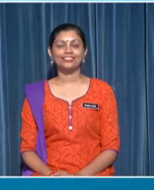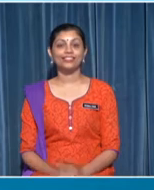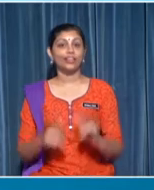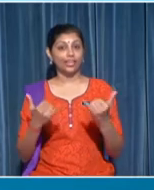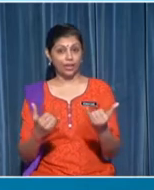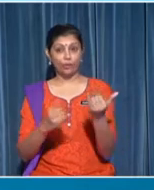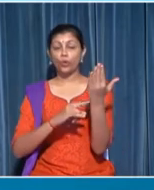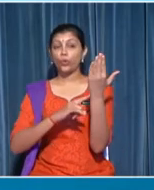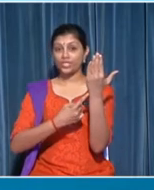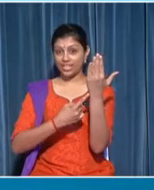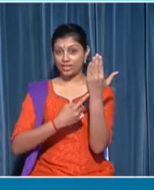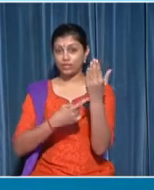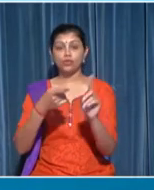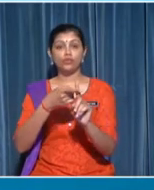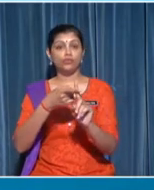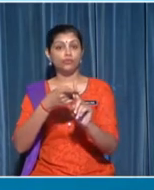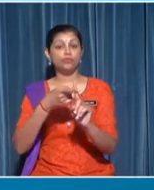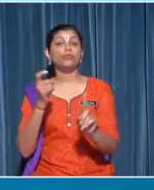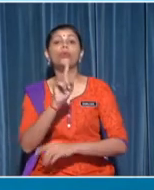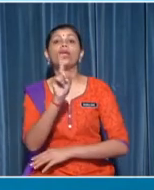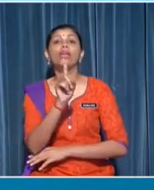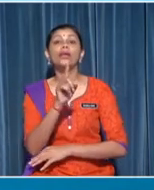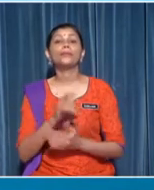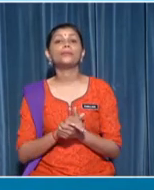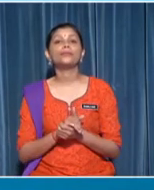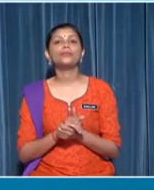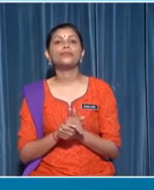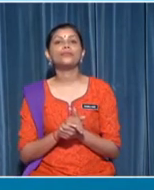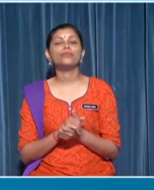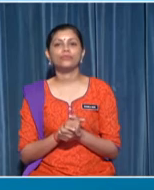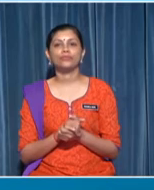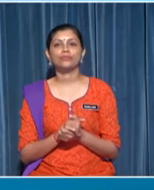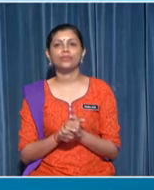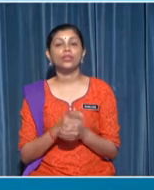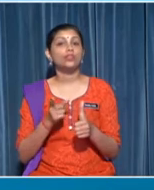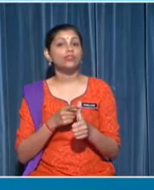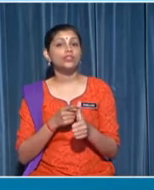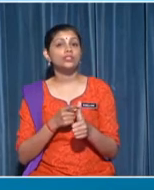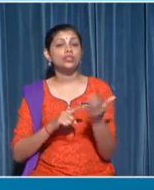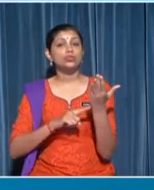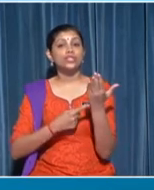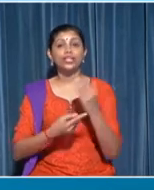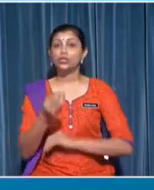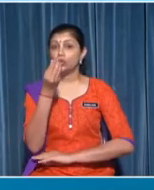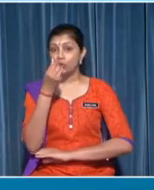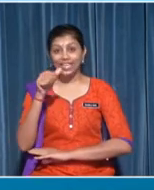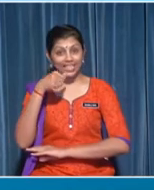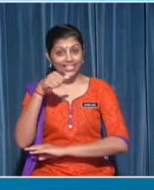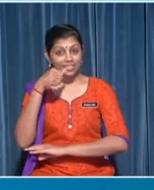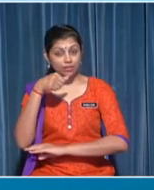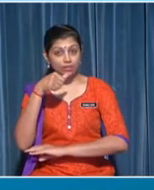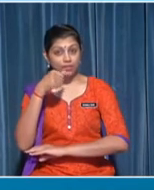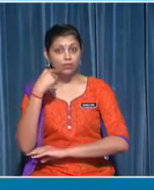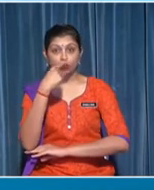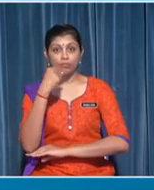Let's begin from where it all started. The moment when you start to eat. You open your